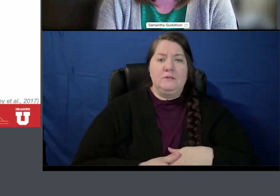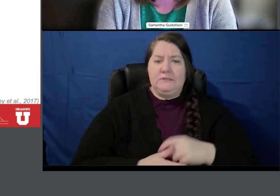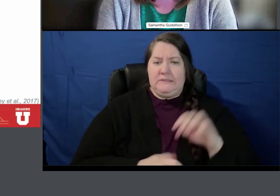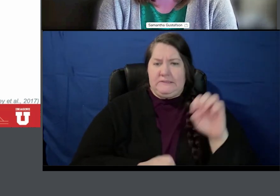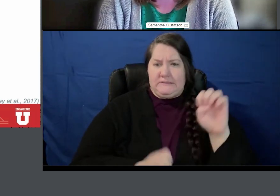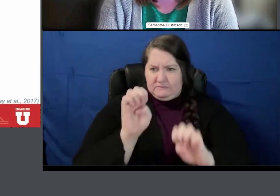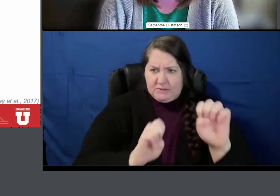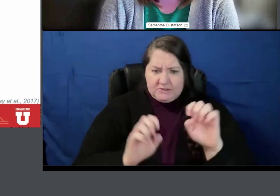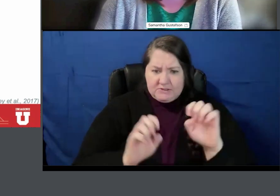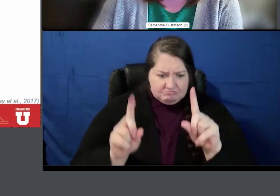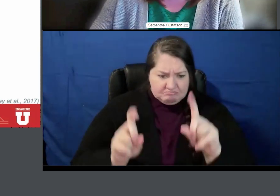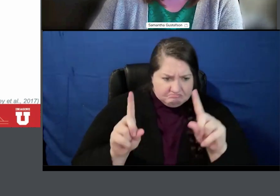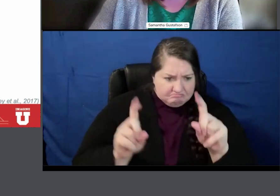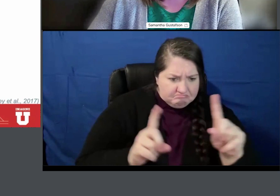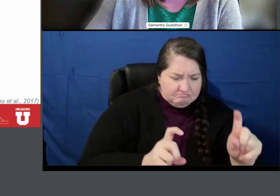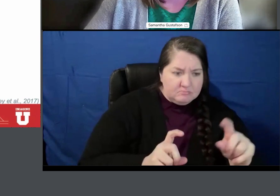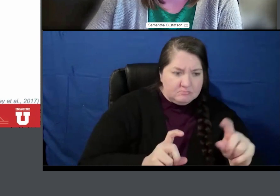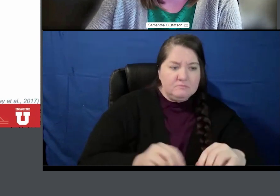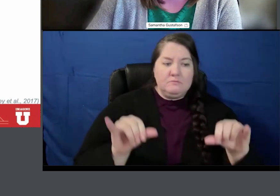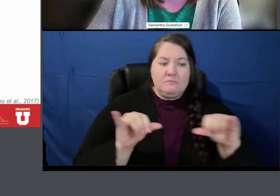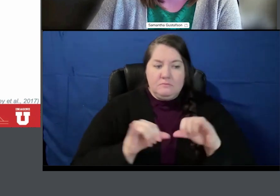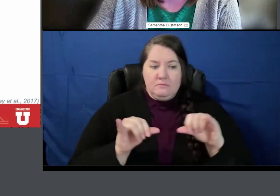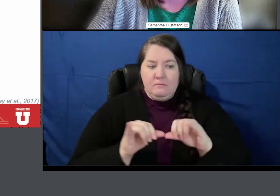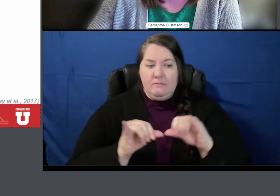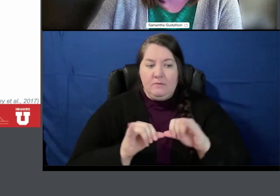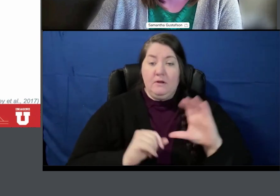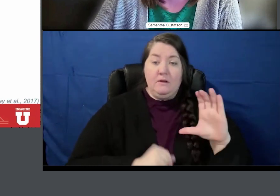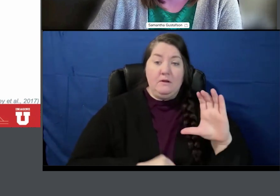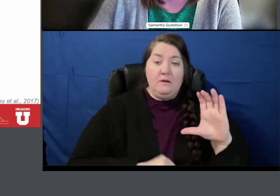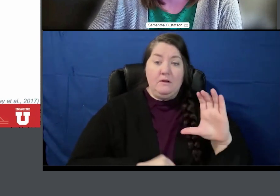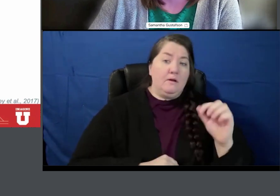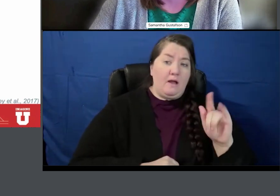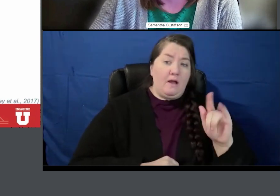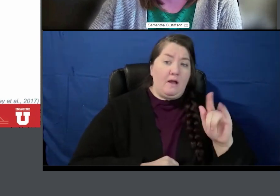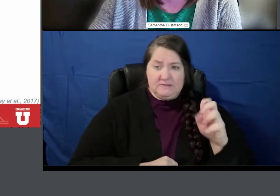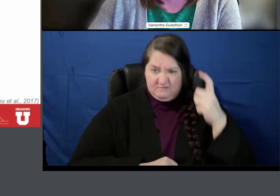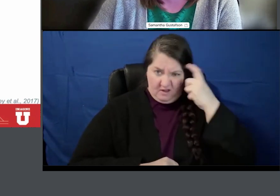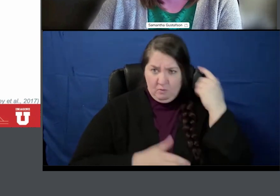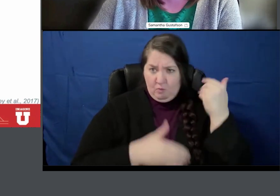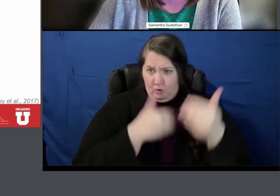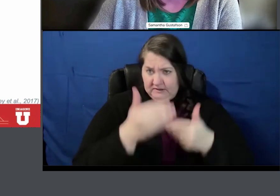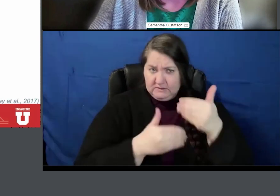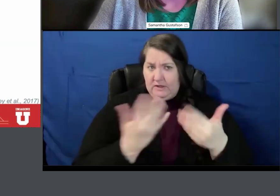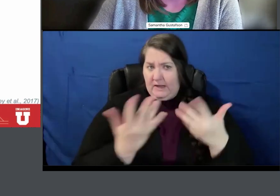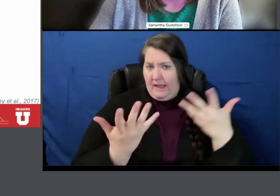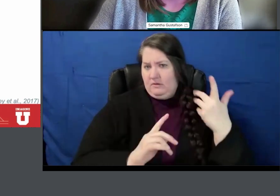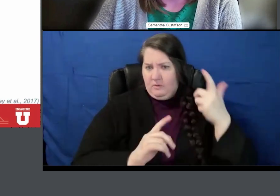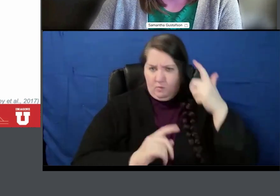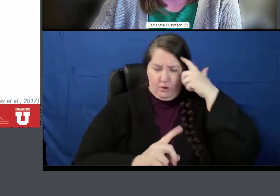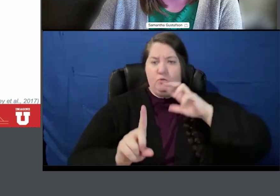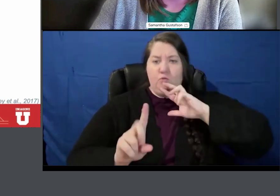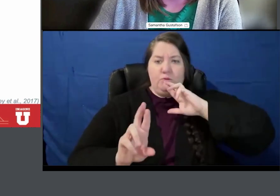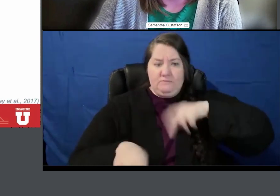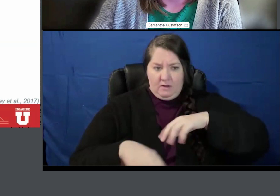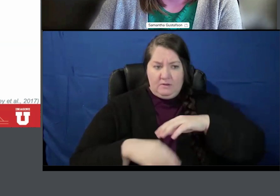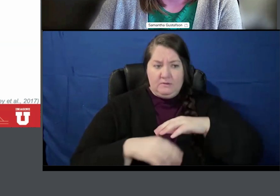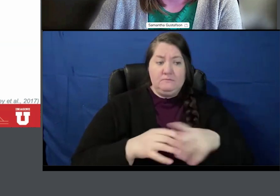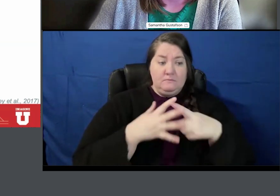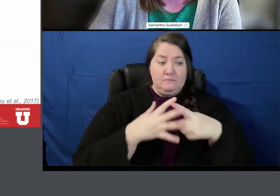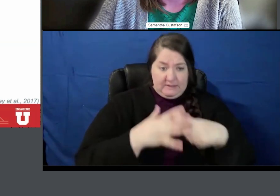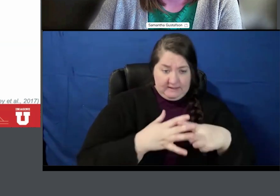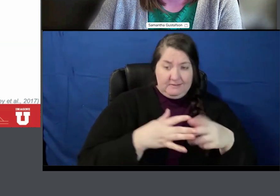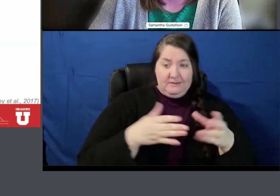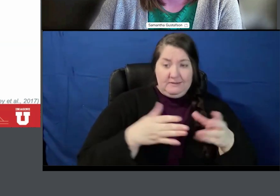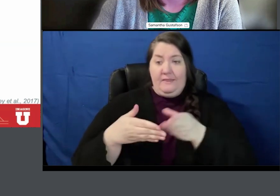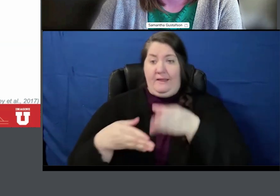would allow us to measure their cognitive processing by measuring their brain responses at the beginning of the test session and at